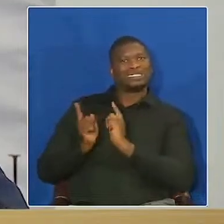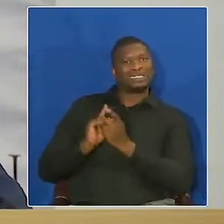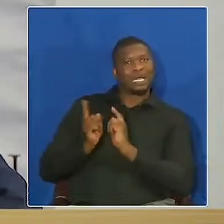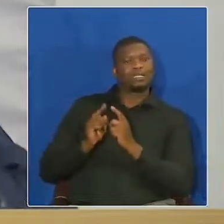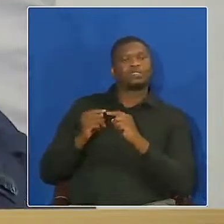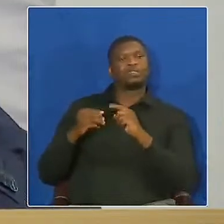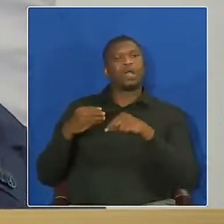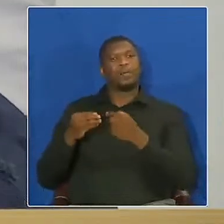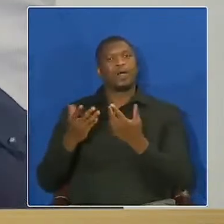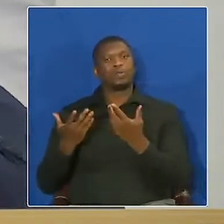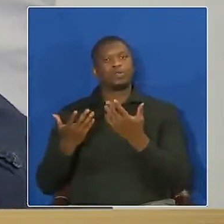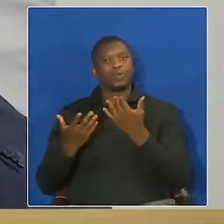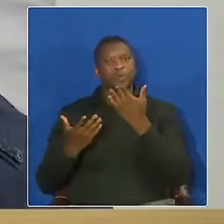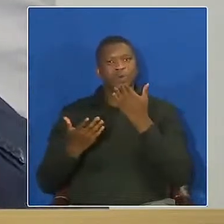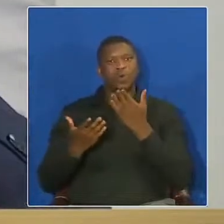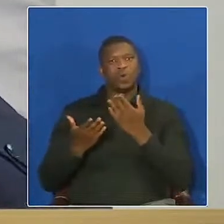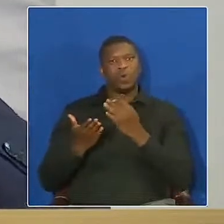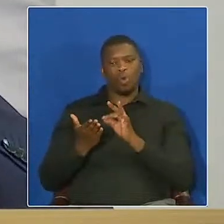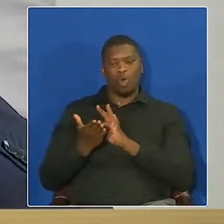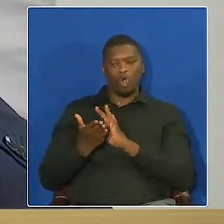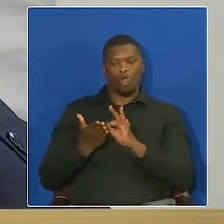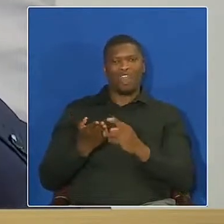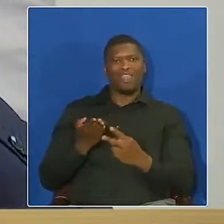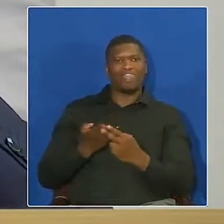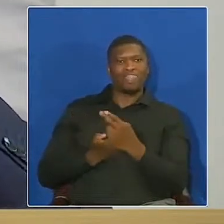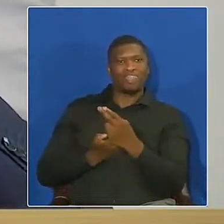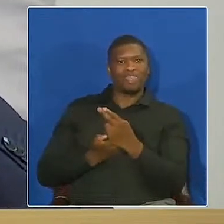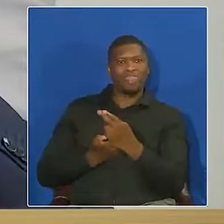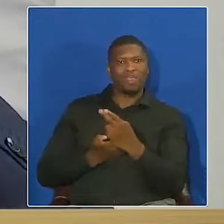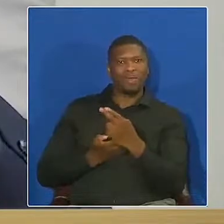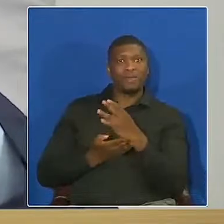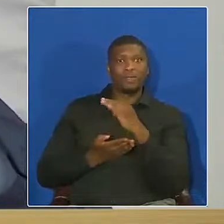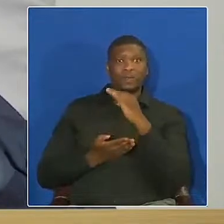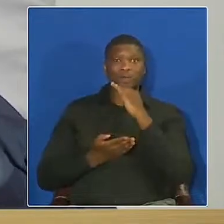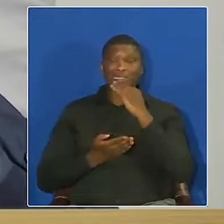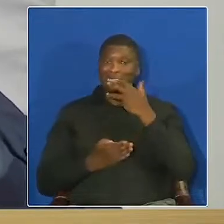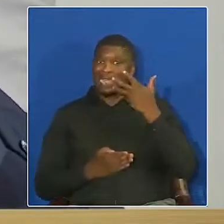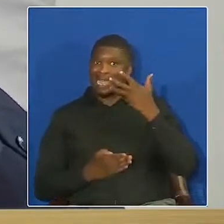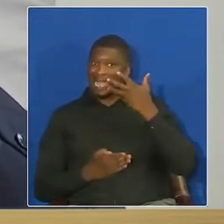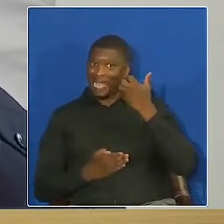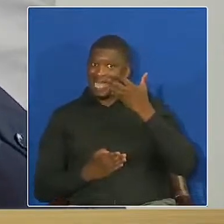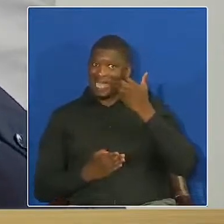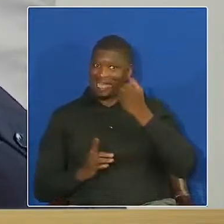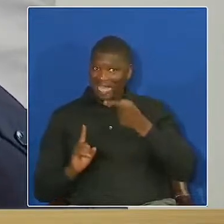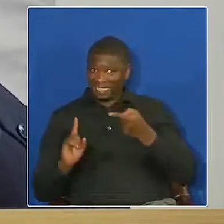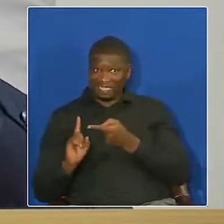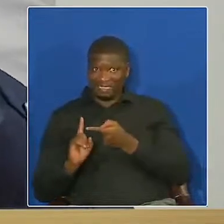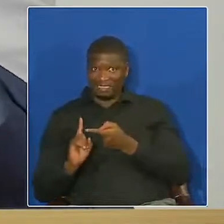around the cancellation of the tender, Mr. Matlala